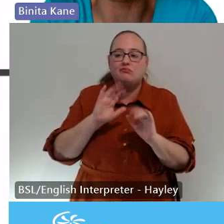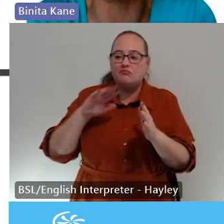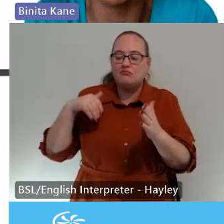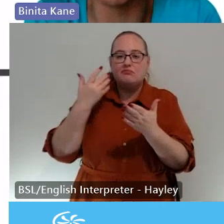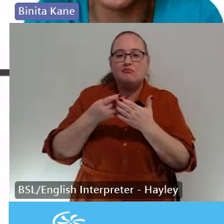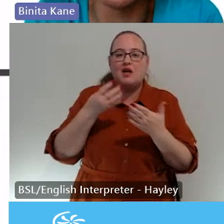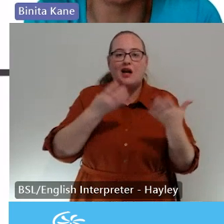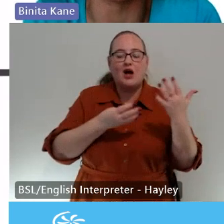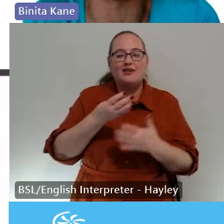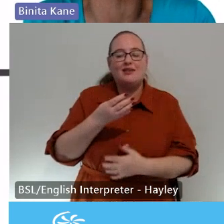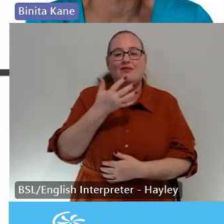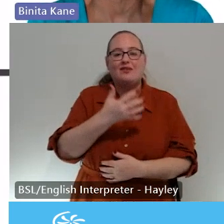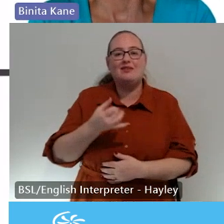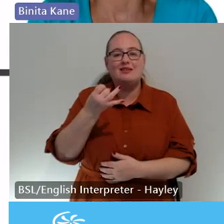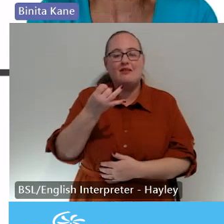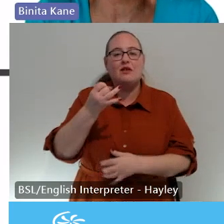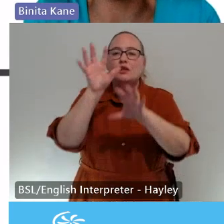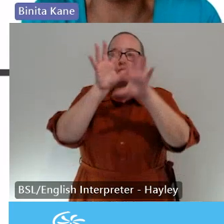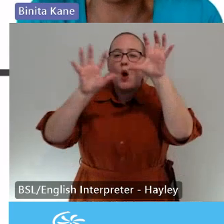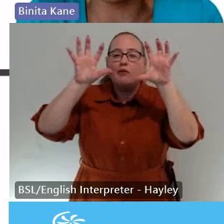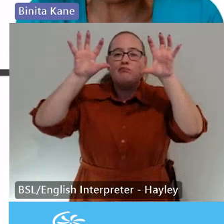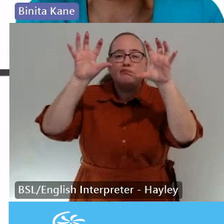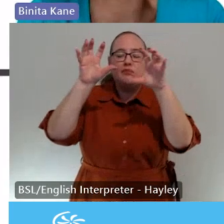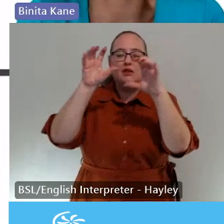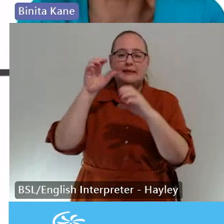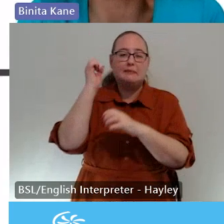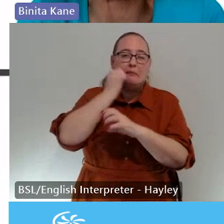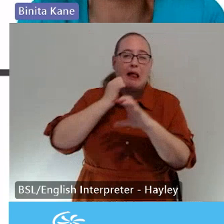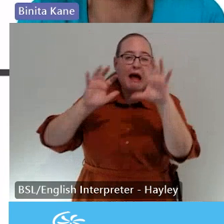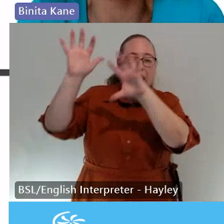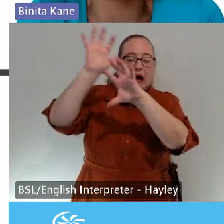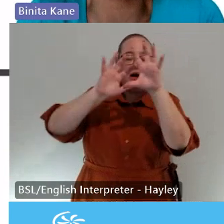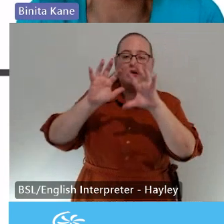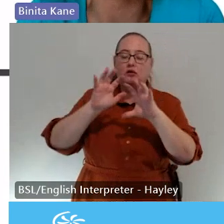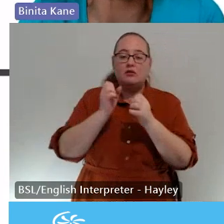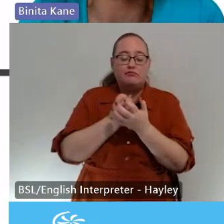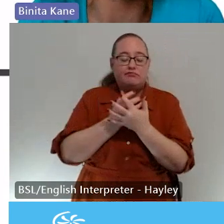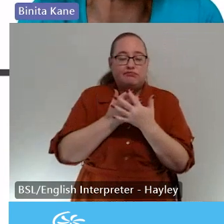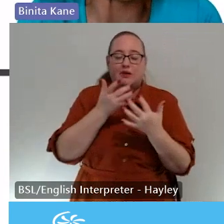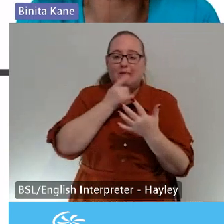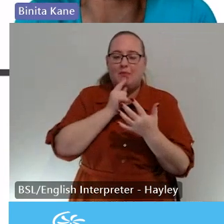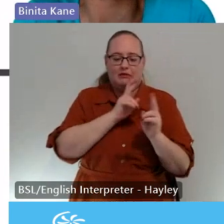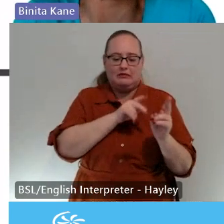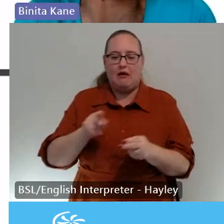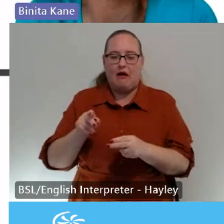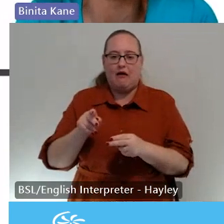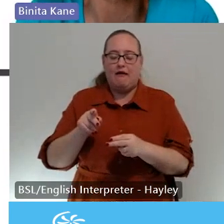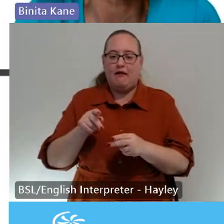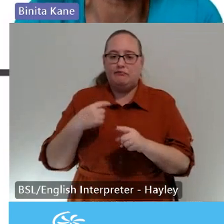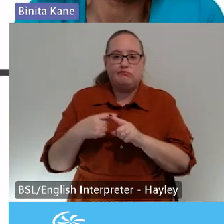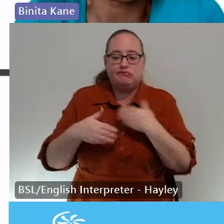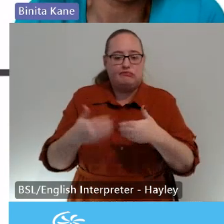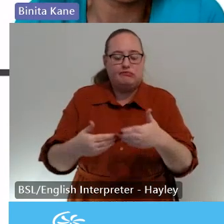the Great Smog of London that killed thousands of people in a short space of time and led to the Clean Air Act being